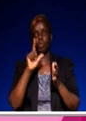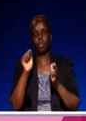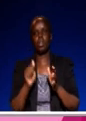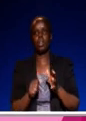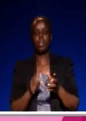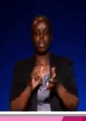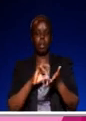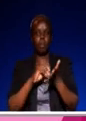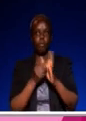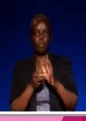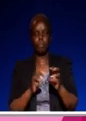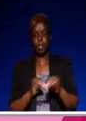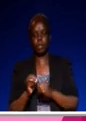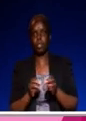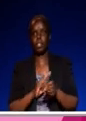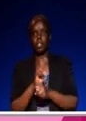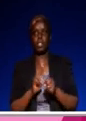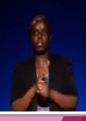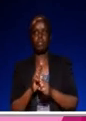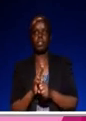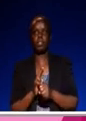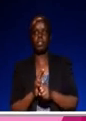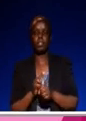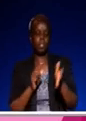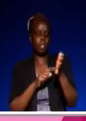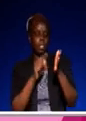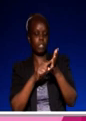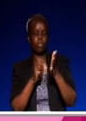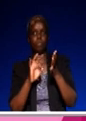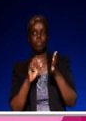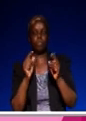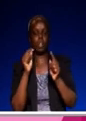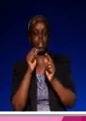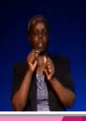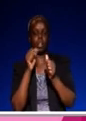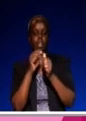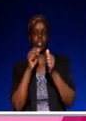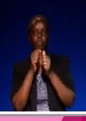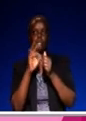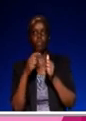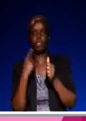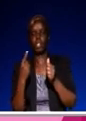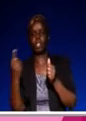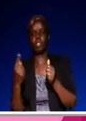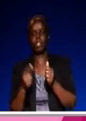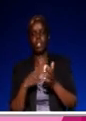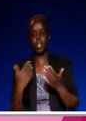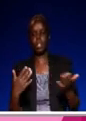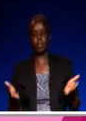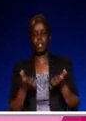the simplest whole number ratio of atoms of each element present in a